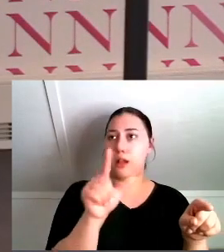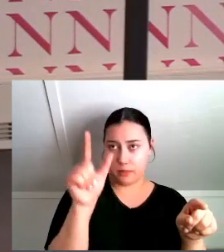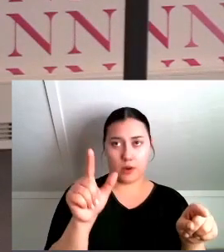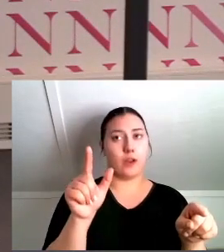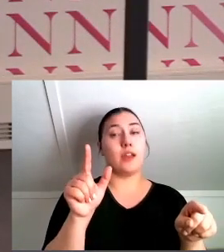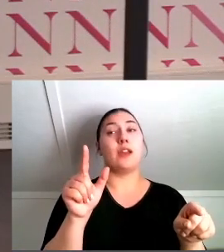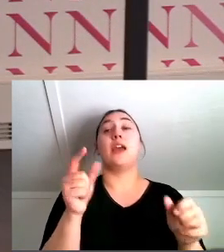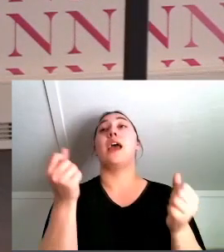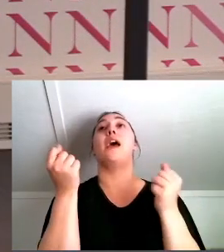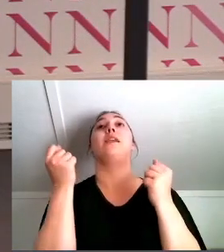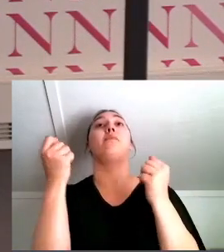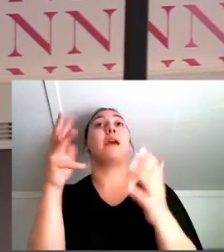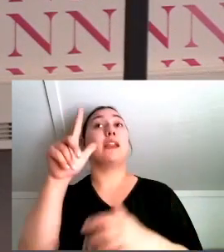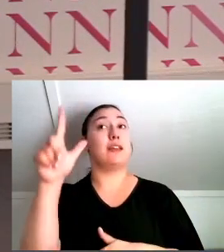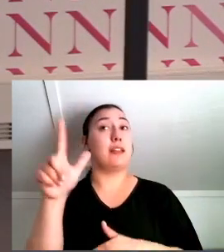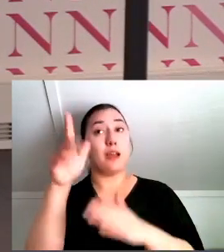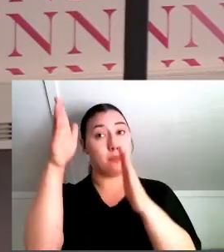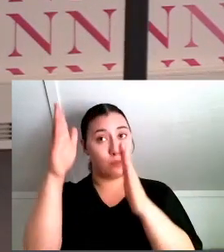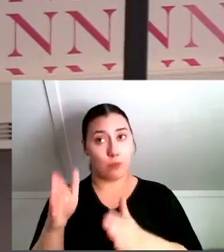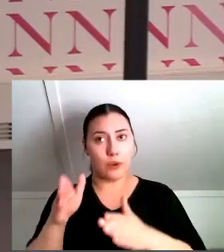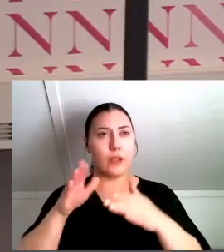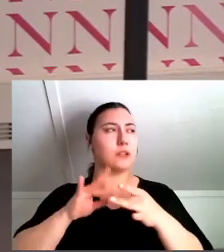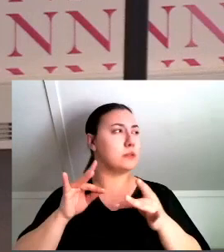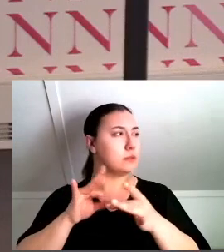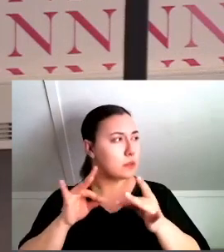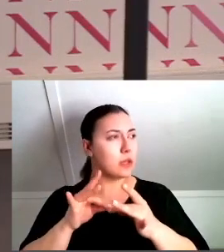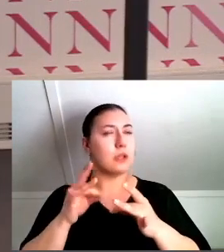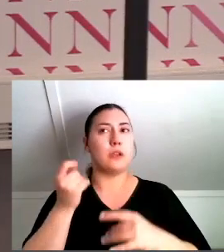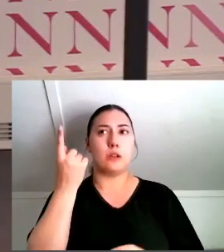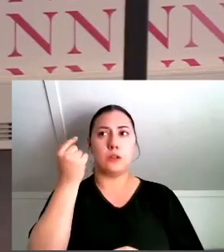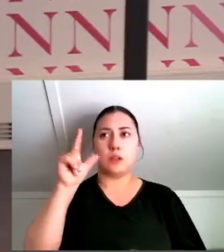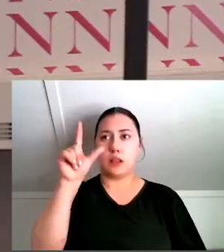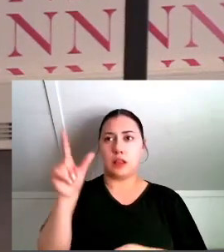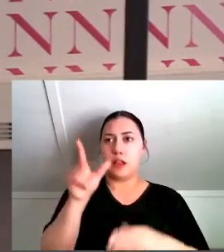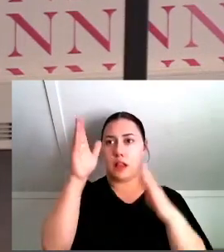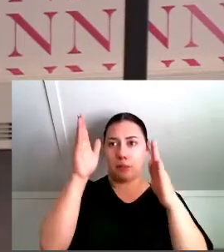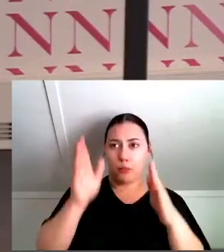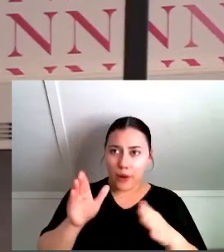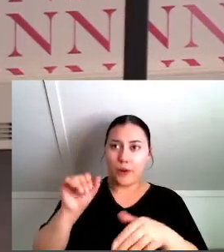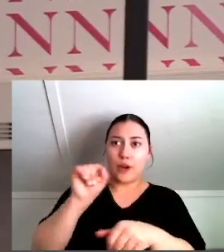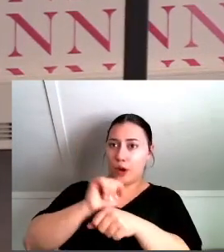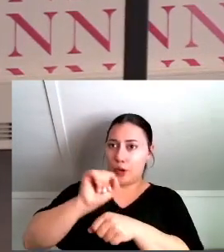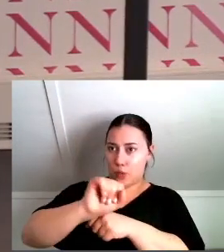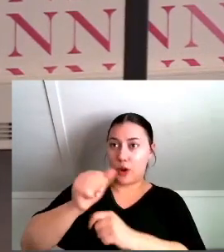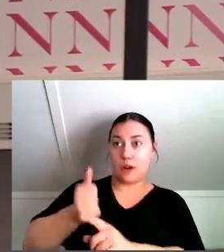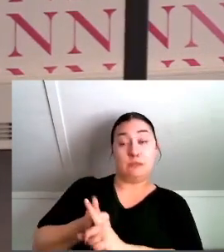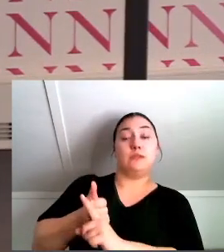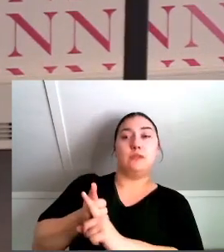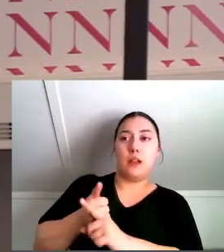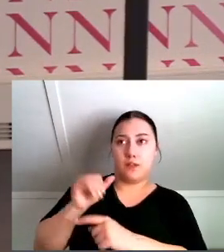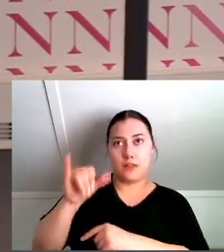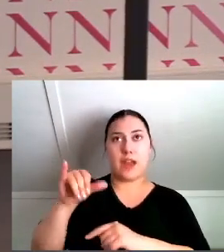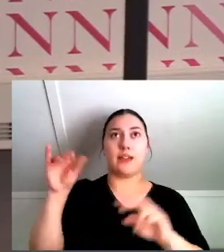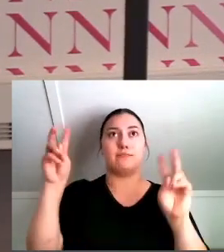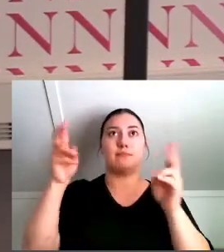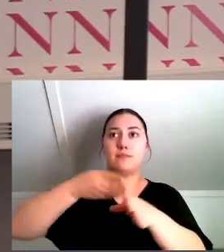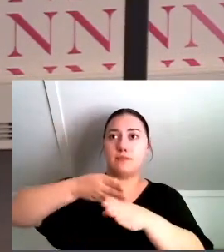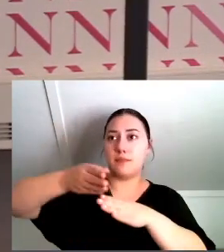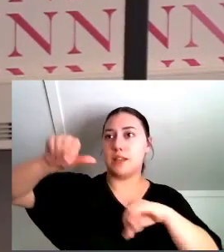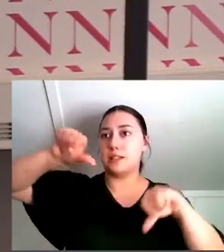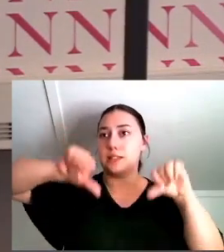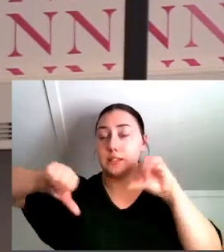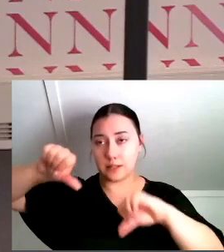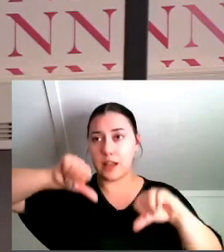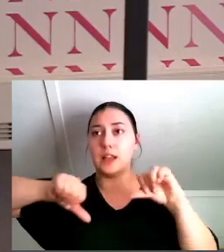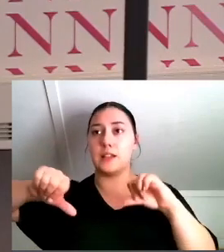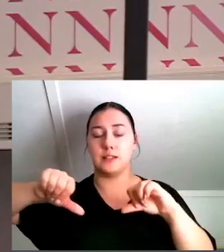librarians talk about, you know, the fact that librarianship itself, of the library science, is wrestling with this. Like